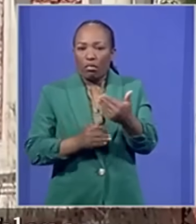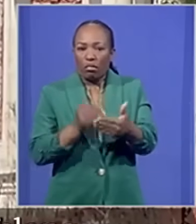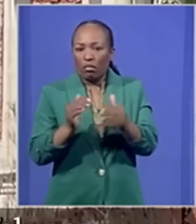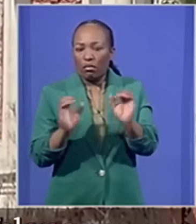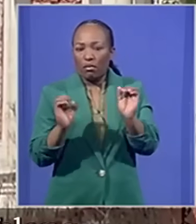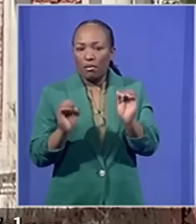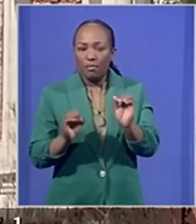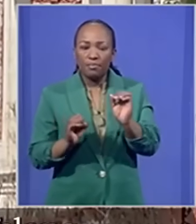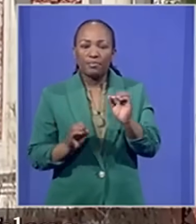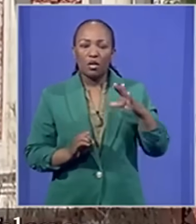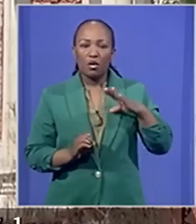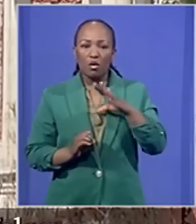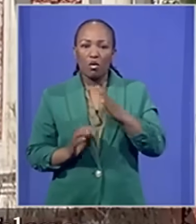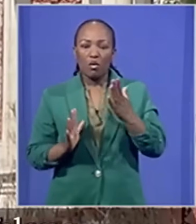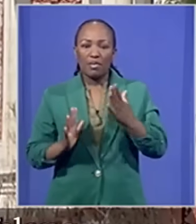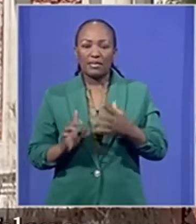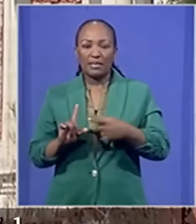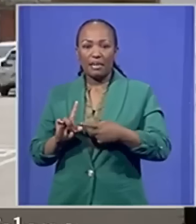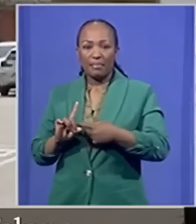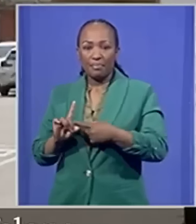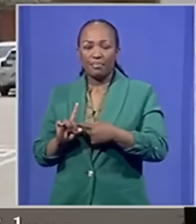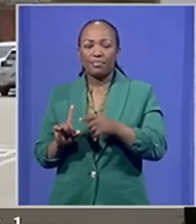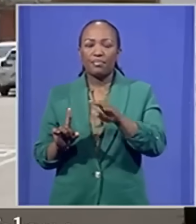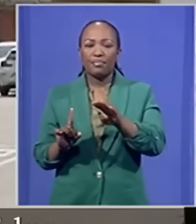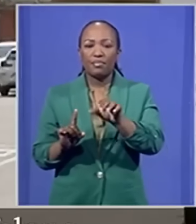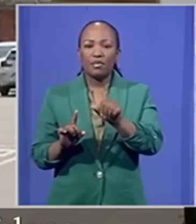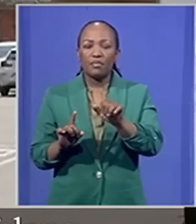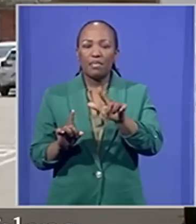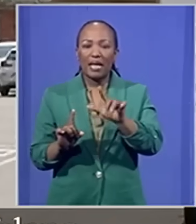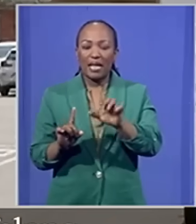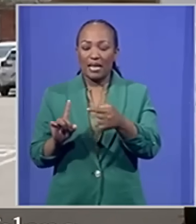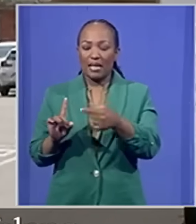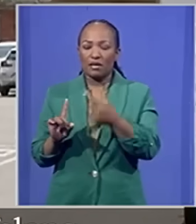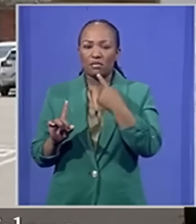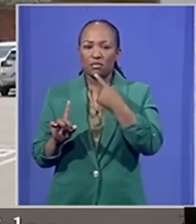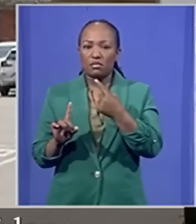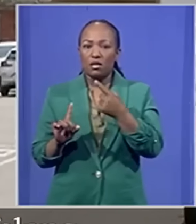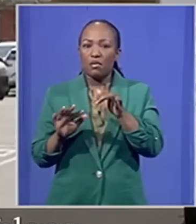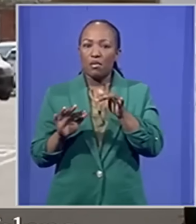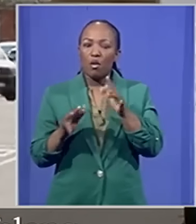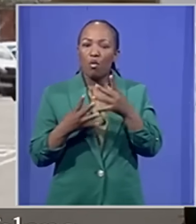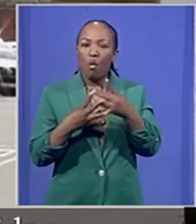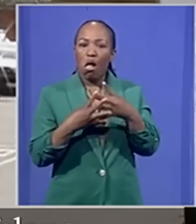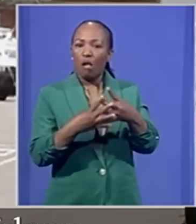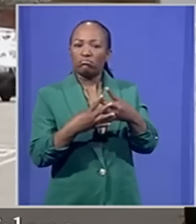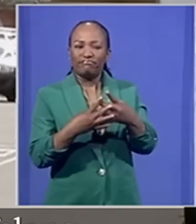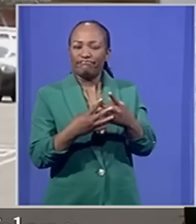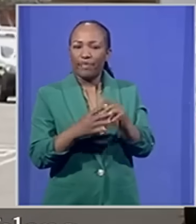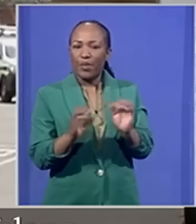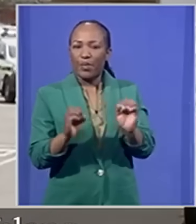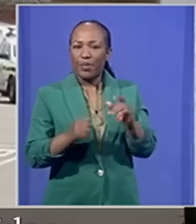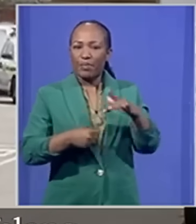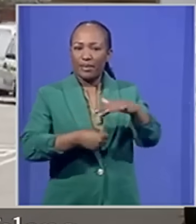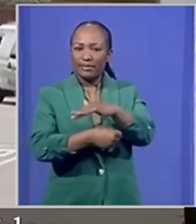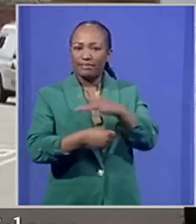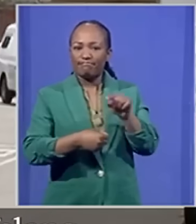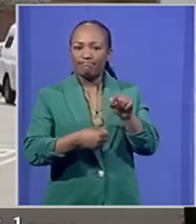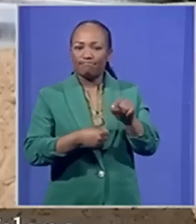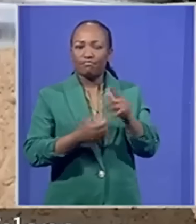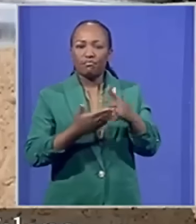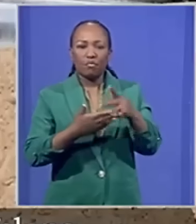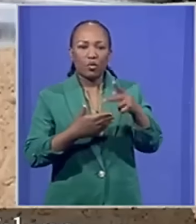mokomišenara wa mapodisi Baile Motswenyane a re ga sena le fa ba tswelelang ba tshwarwa gona. Paakanyo ya projeke eno e